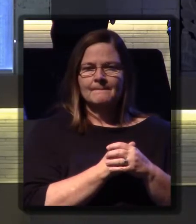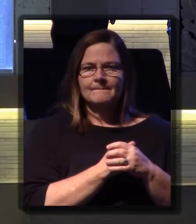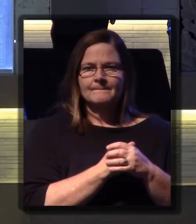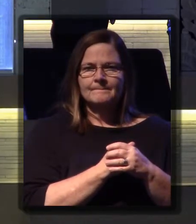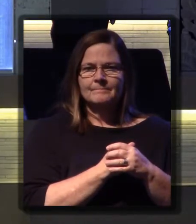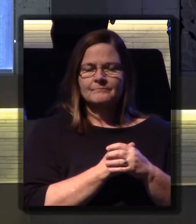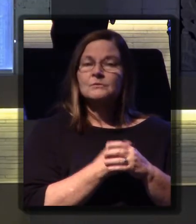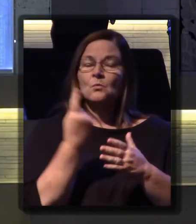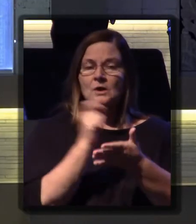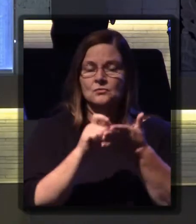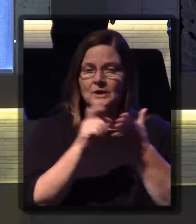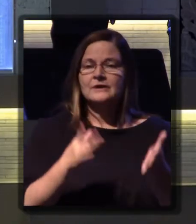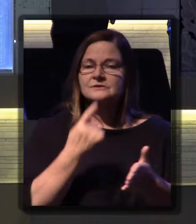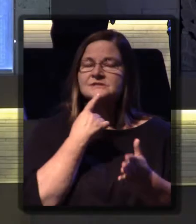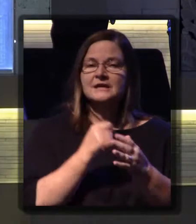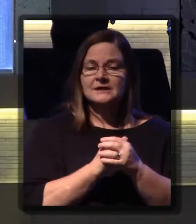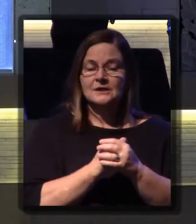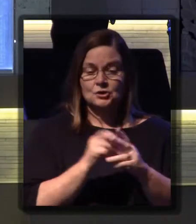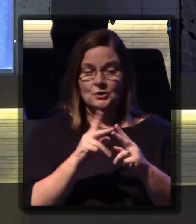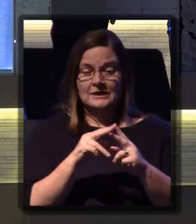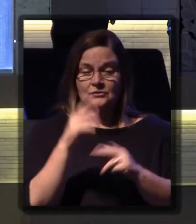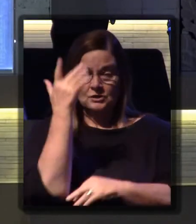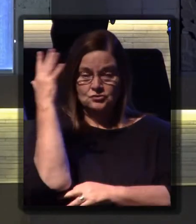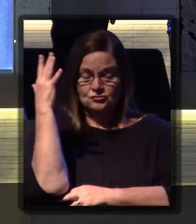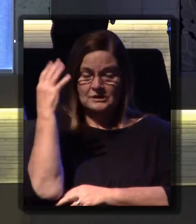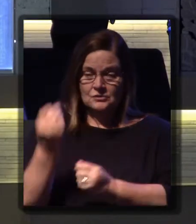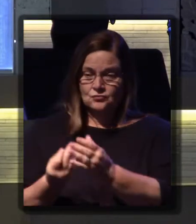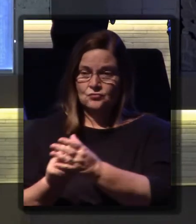and the worthless chaff. One